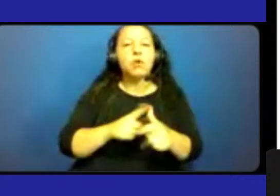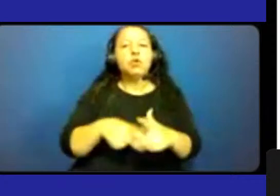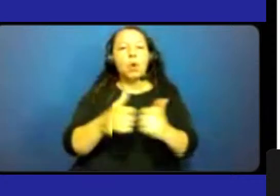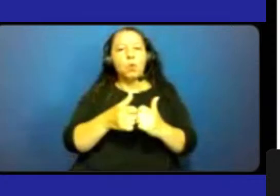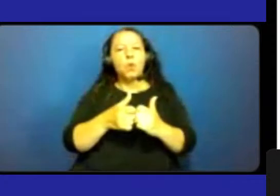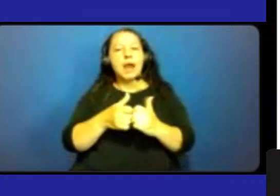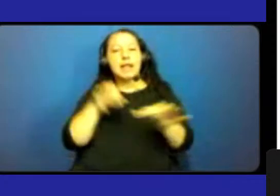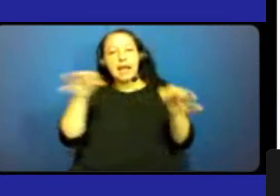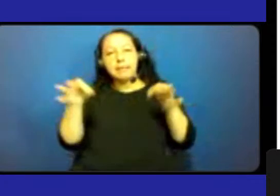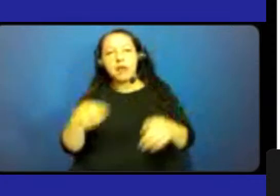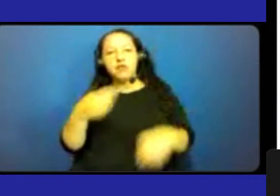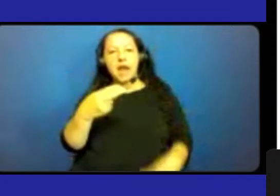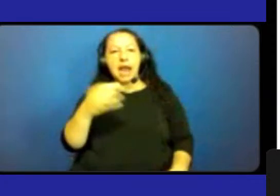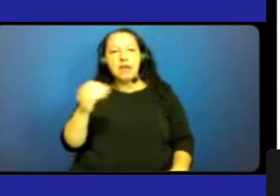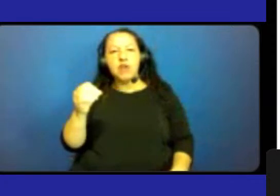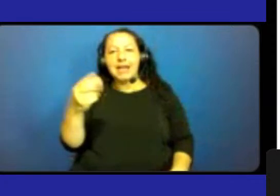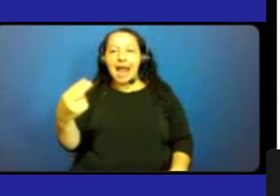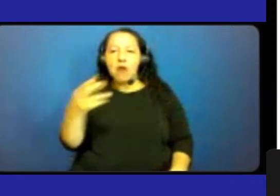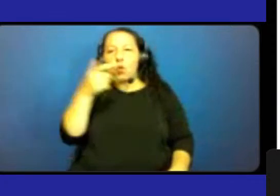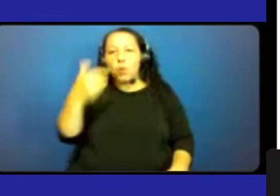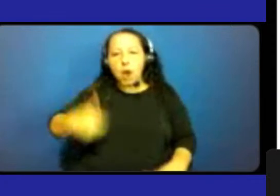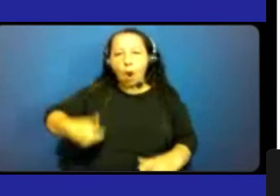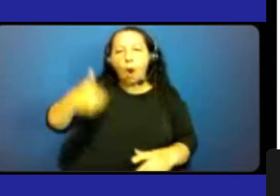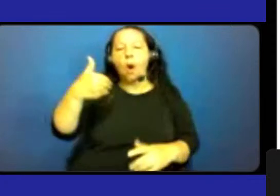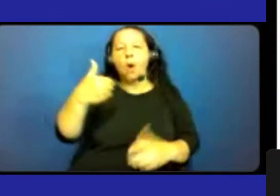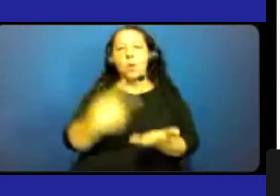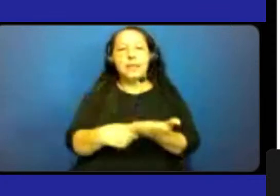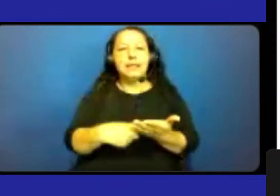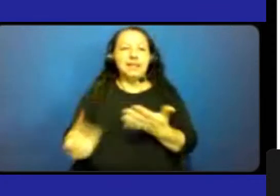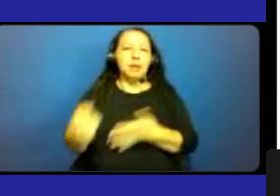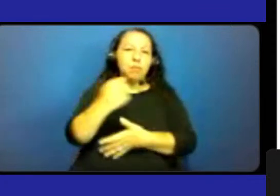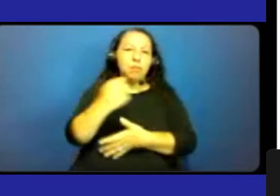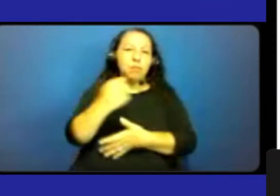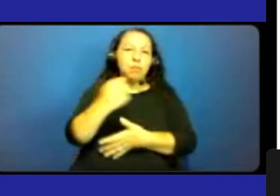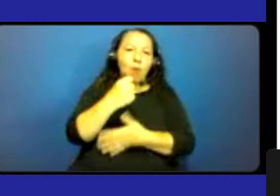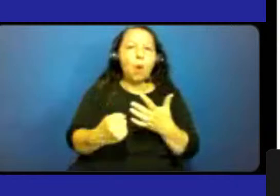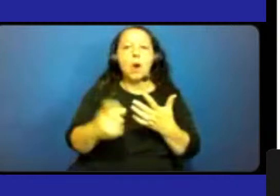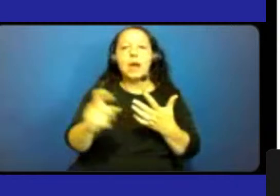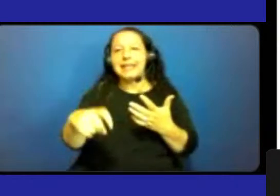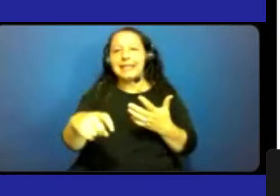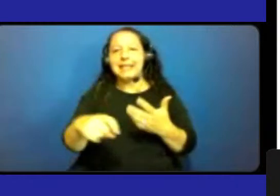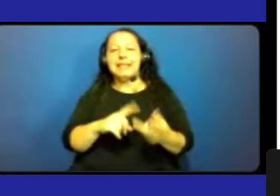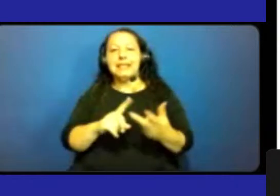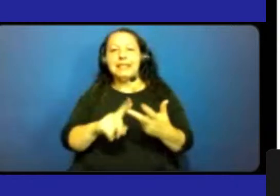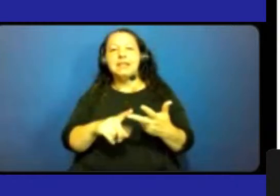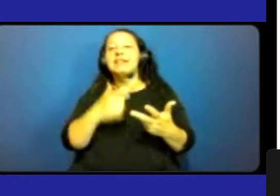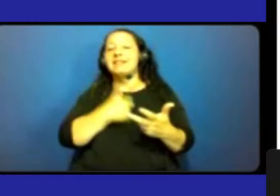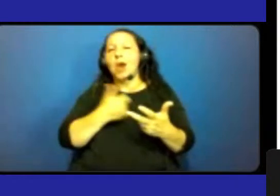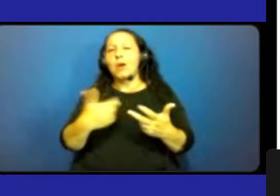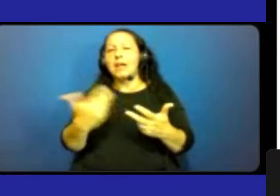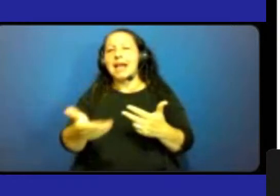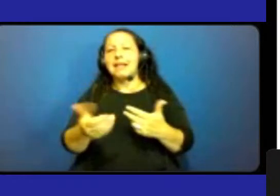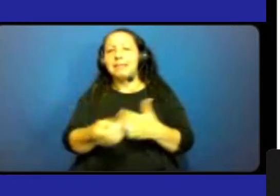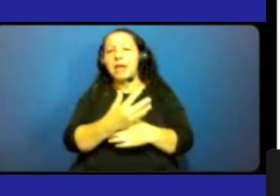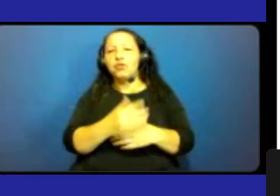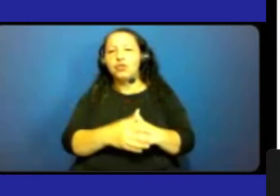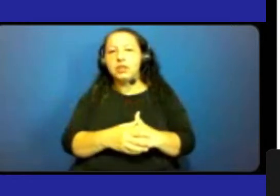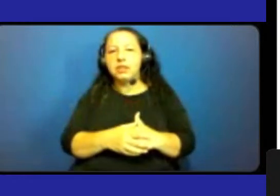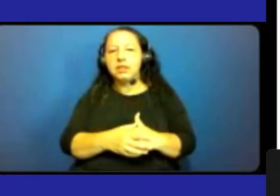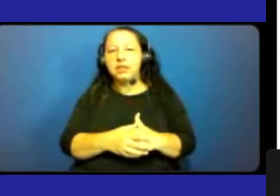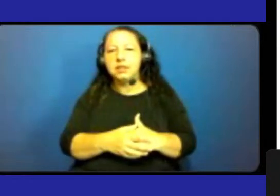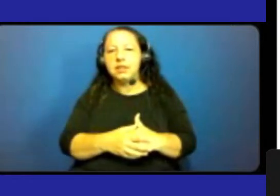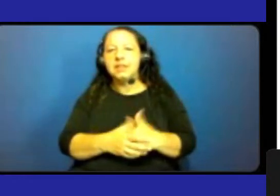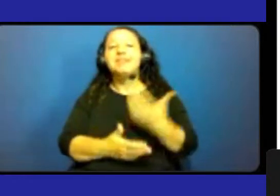H&H, who we are, talk about the priority needs. Sorry, next page. Oh,